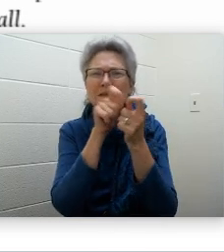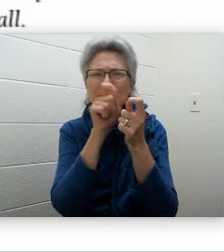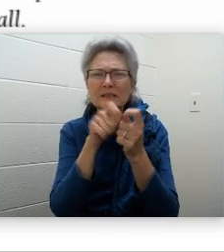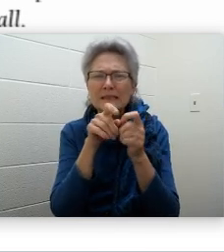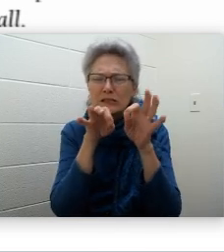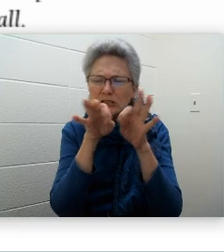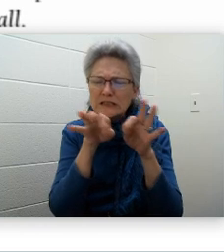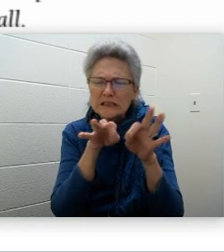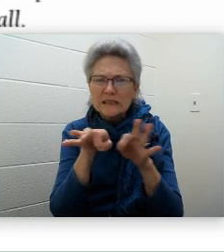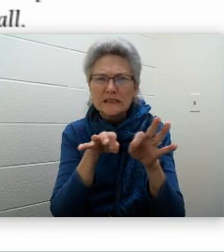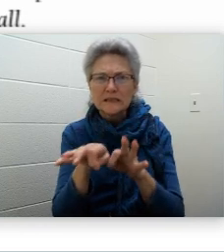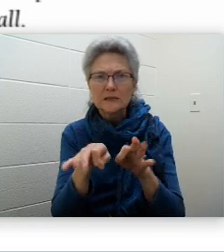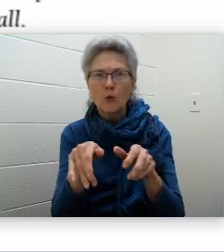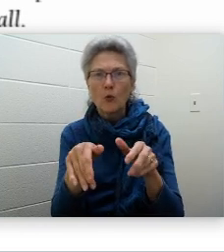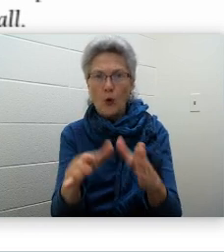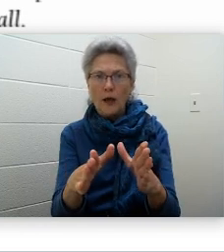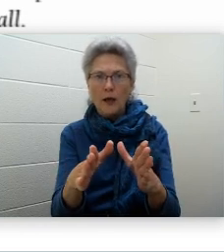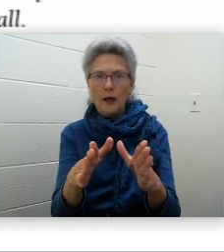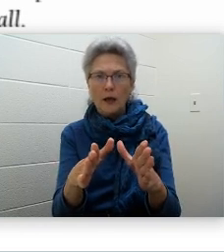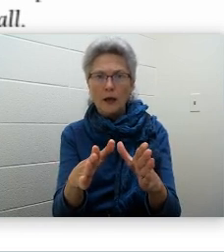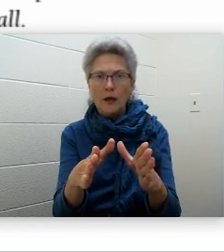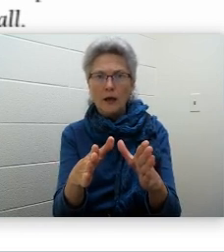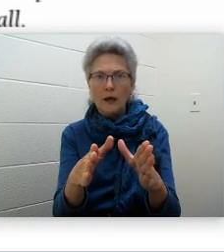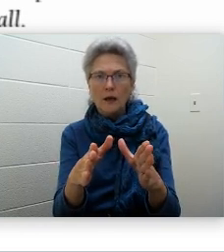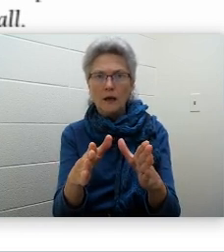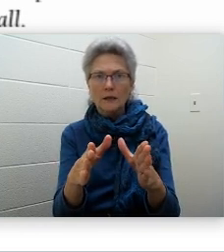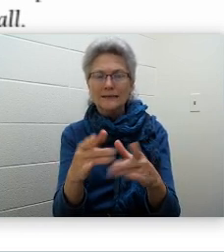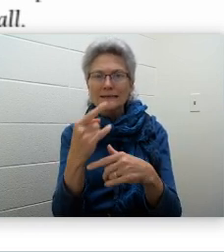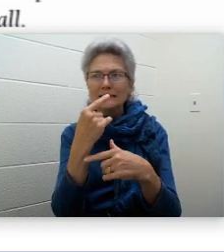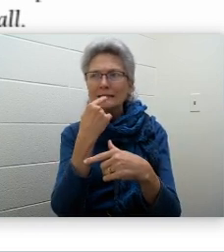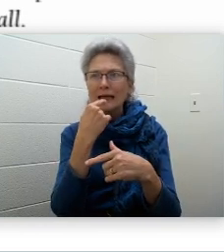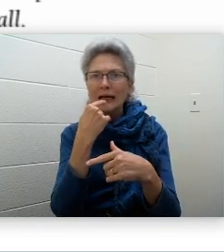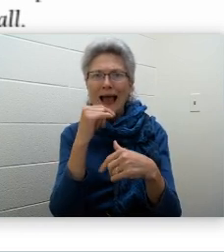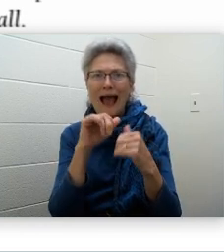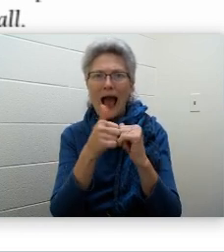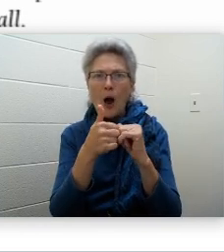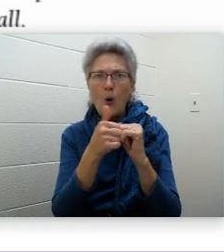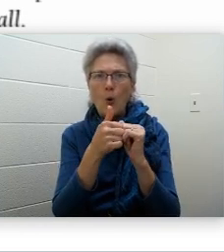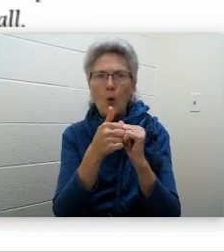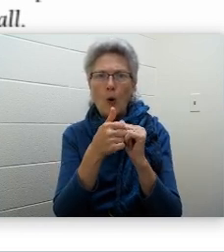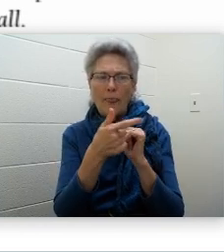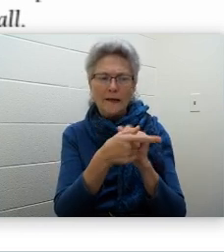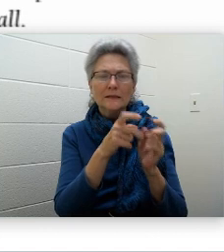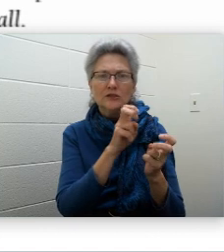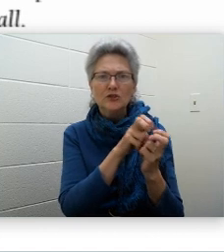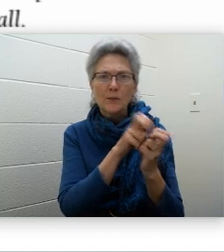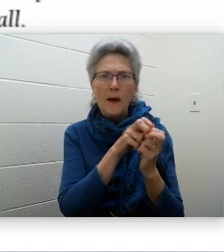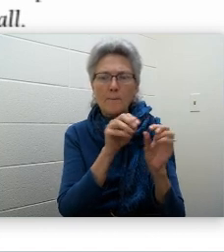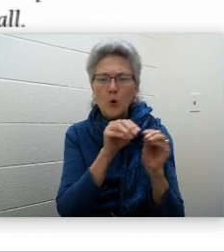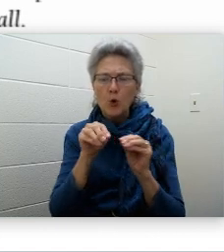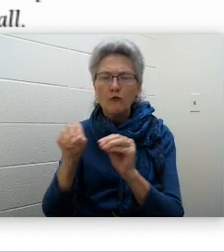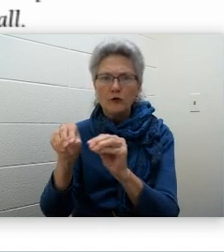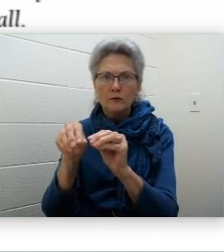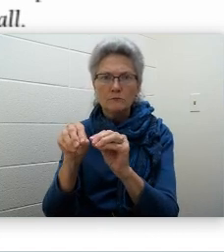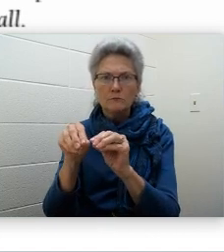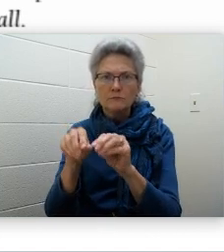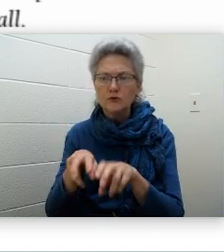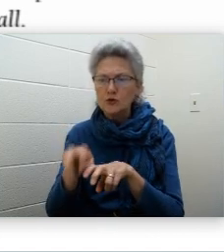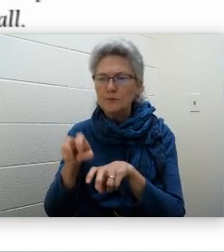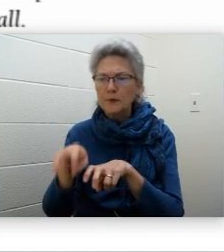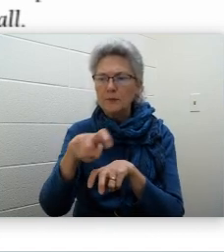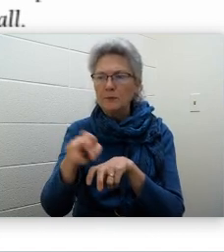and descriptive way to just say how, the chipmunk moved about